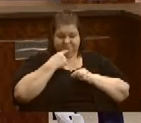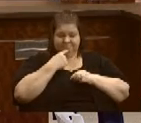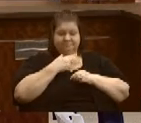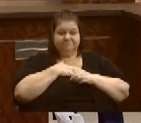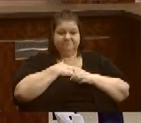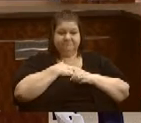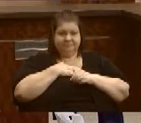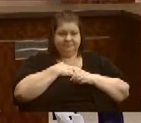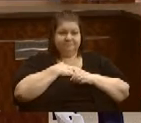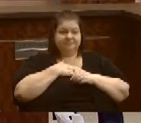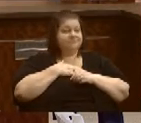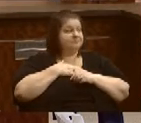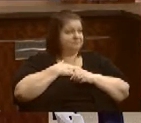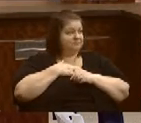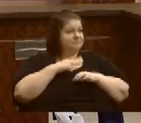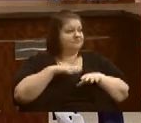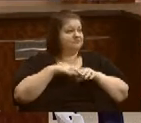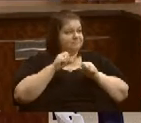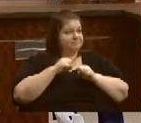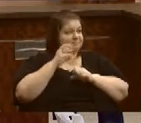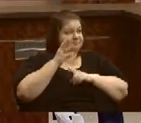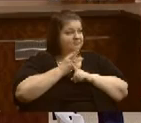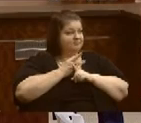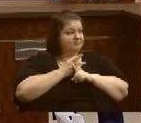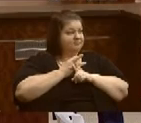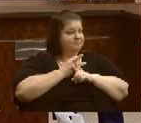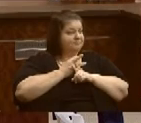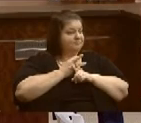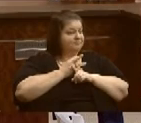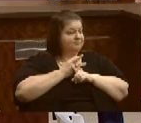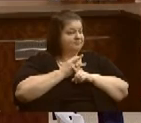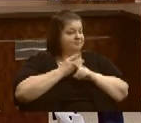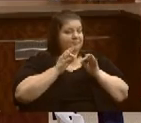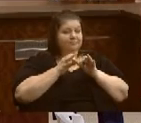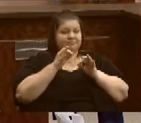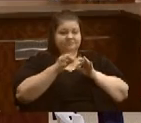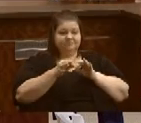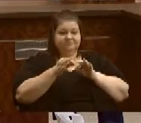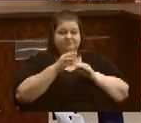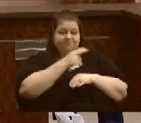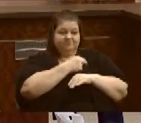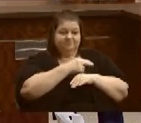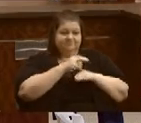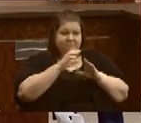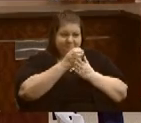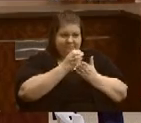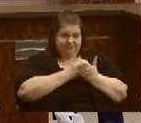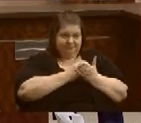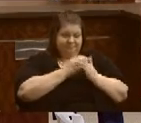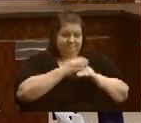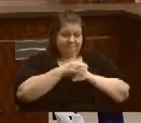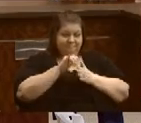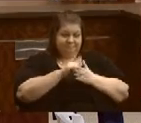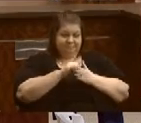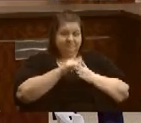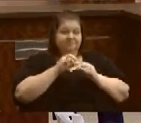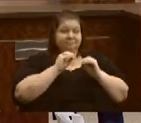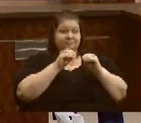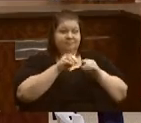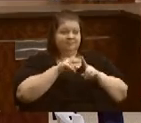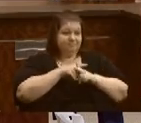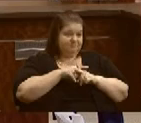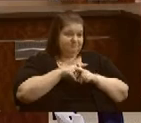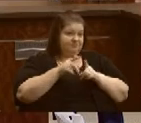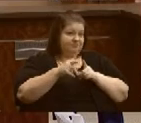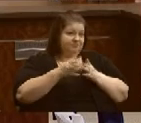was a pediatrician, said, take a 6 months postgraduate course in the hospital. After that, put your application. Maybe you